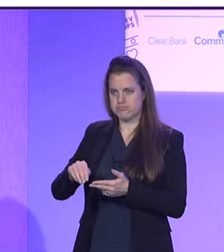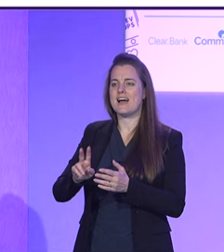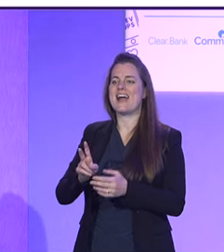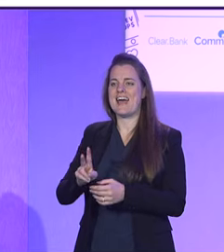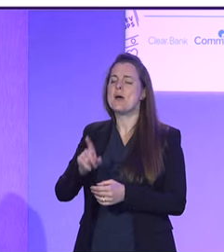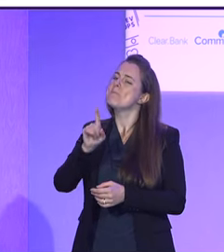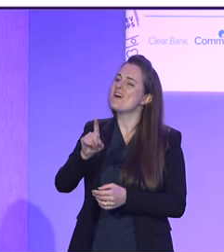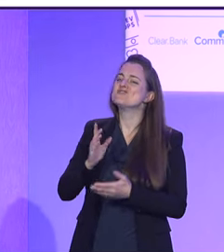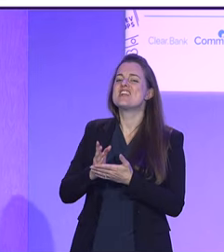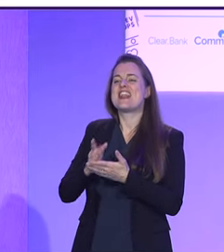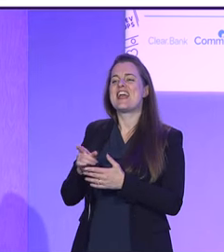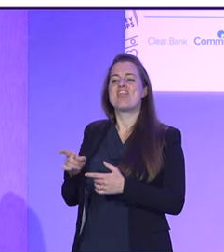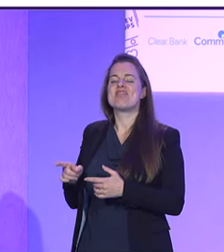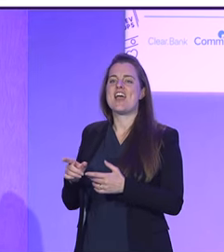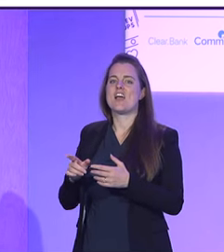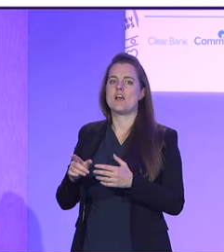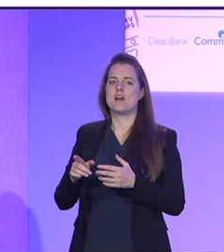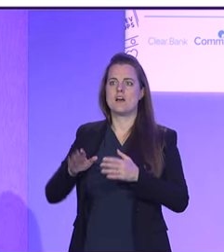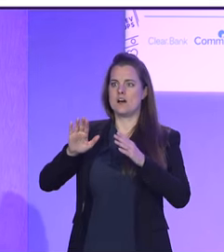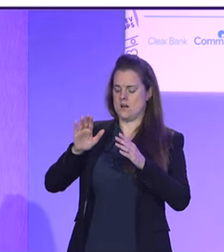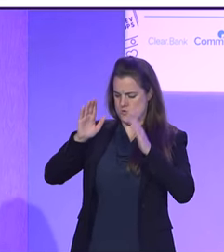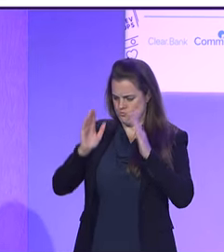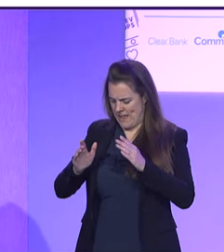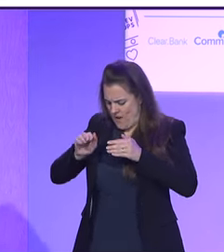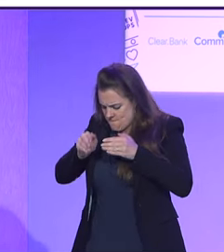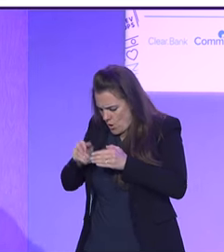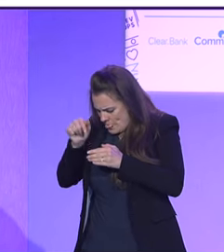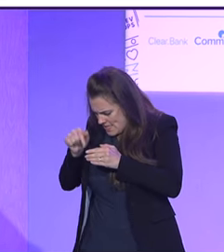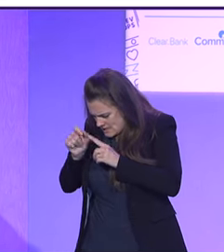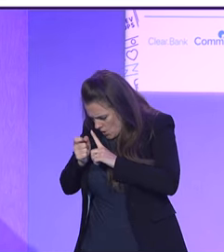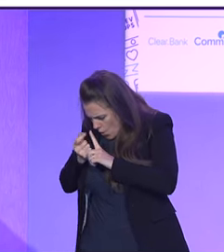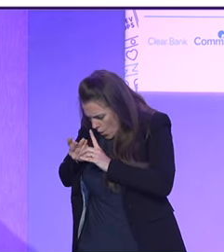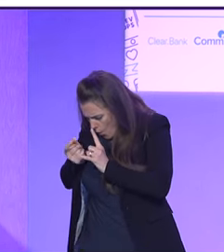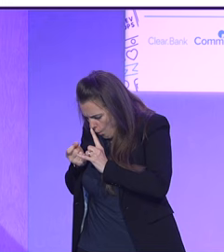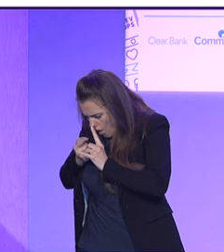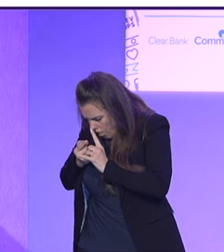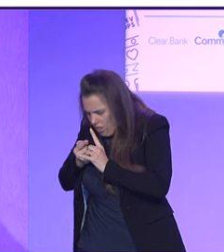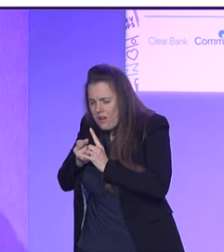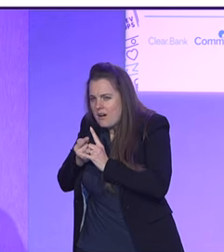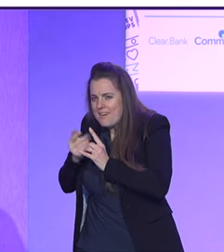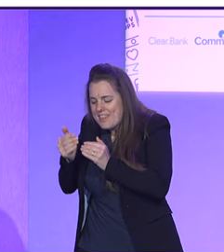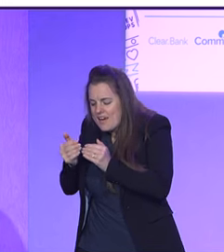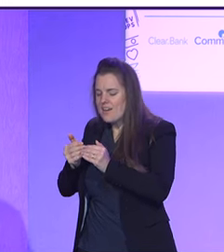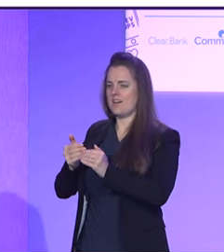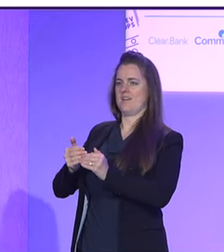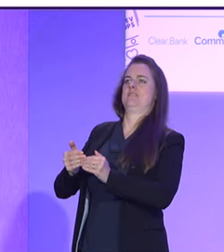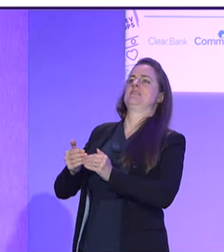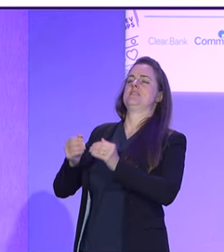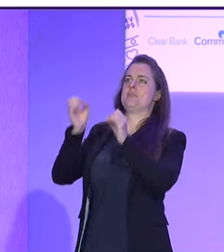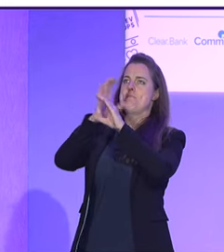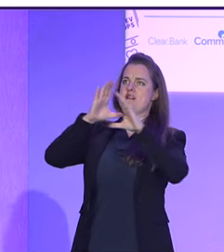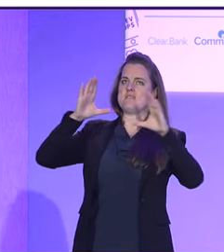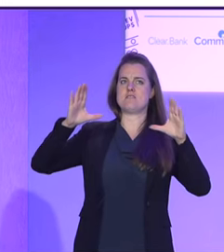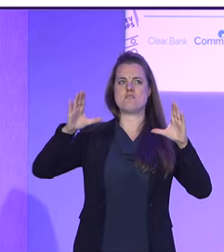point is that they kind of moved away from this one goal and looked for this other goal that transcended all the individual